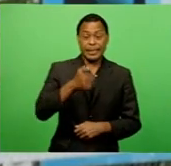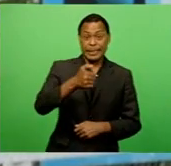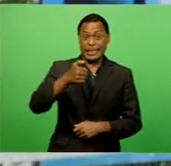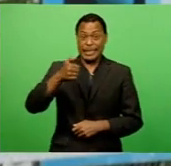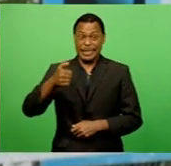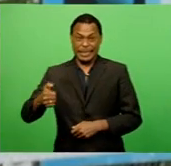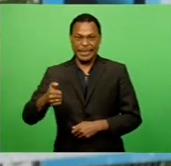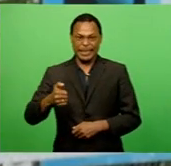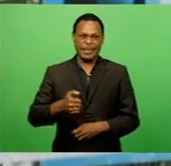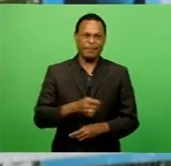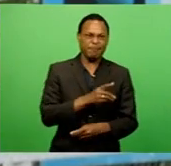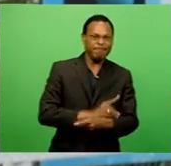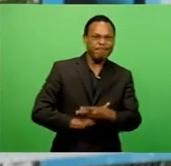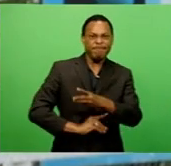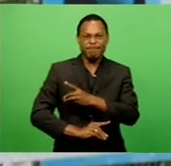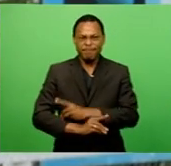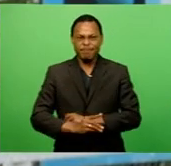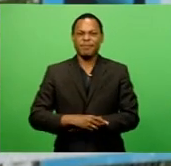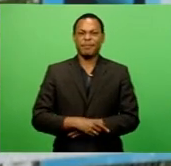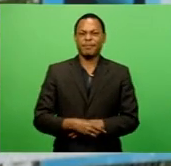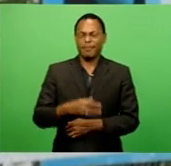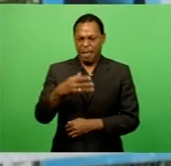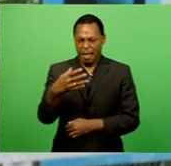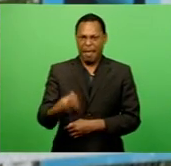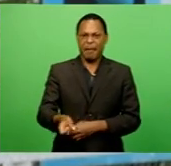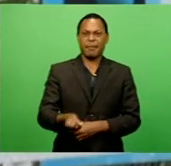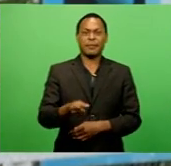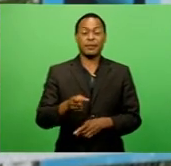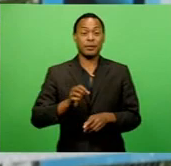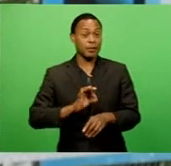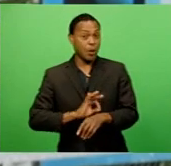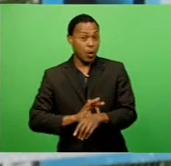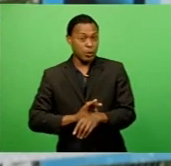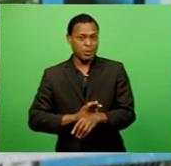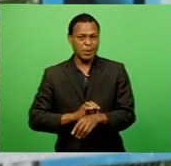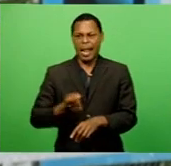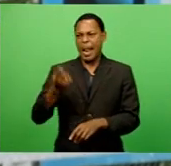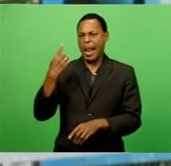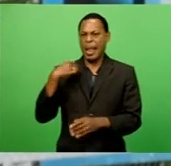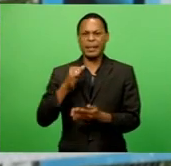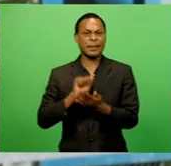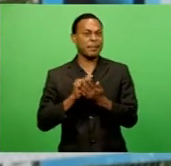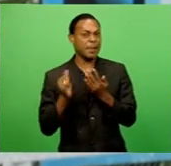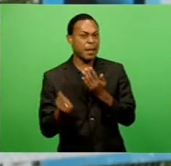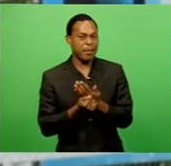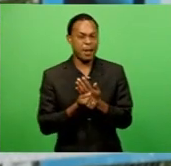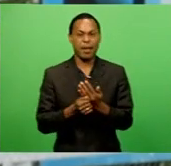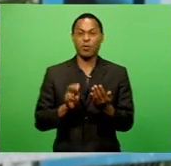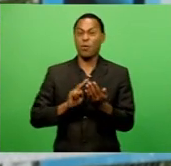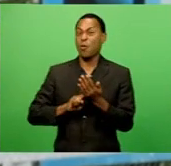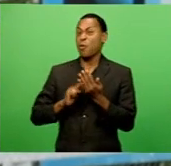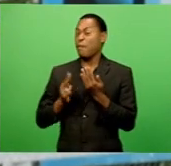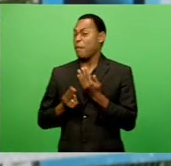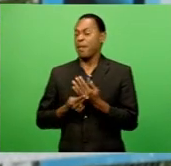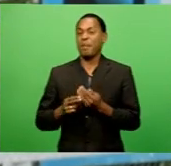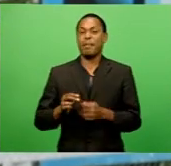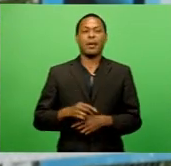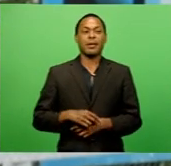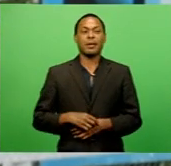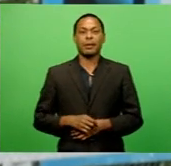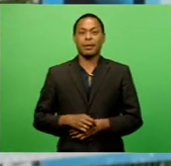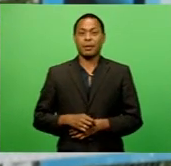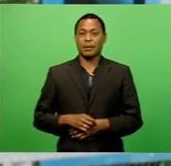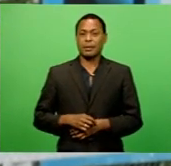amputations due to diabetes were done at the Colonial War Memorial Hospital from last September to November alone. 11 were above